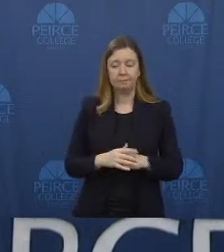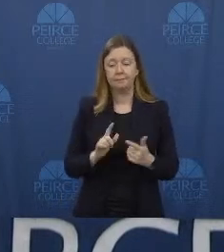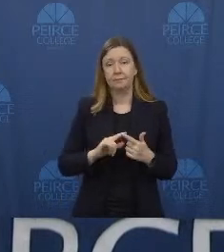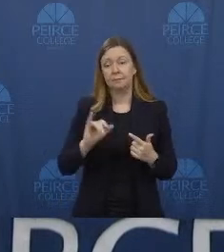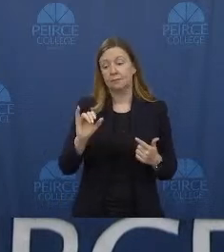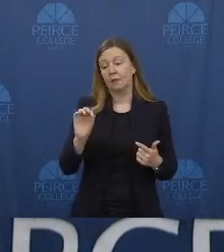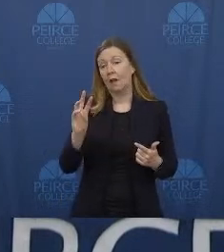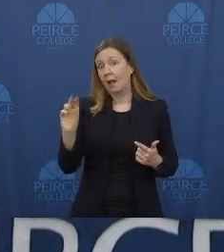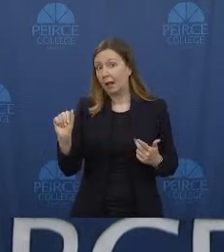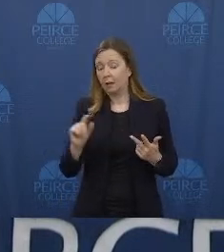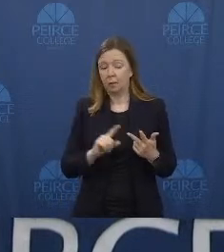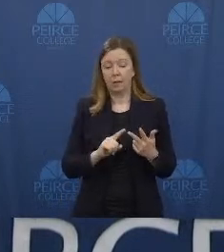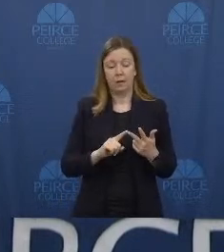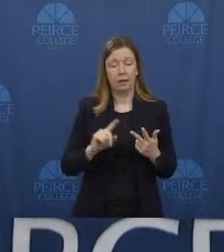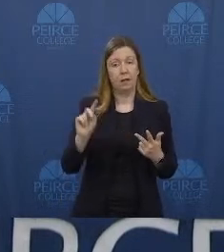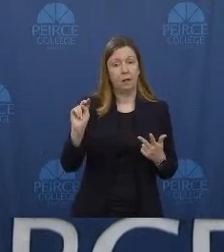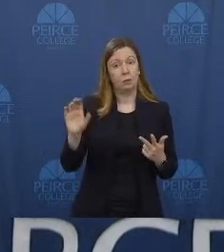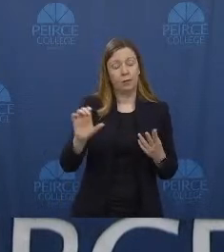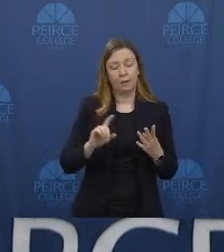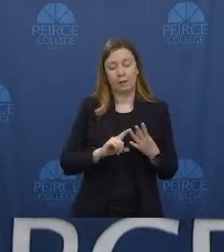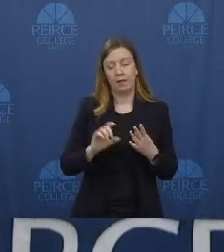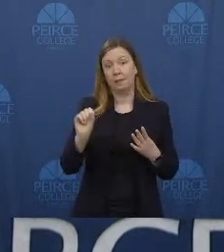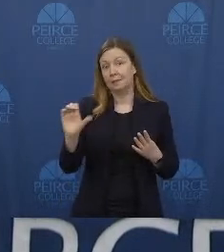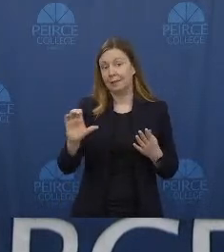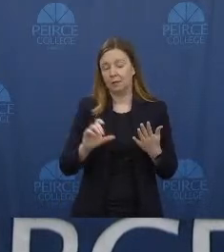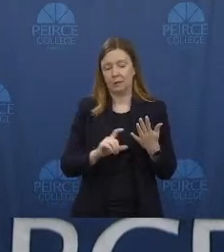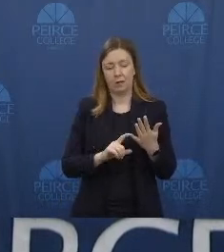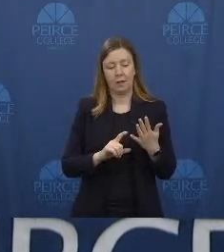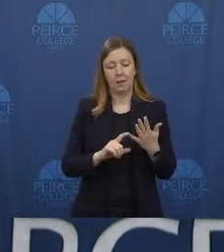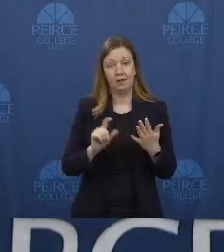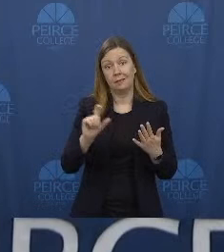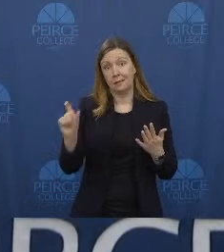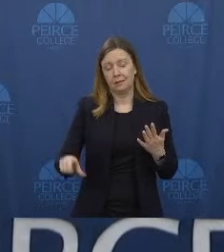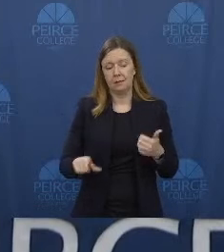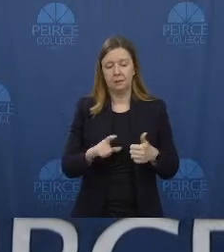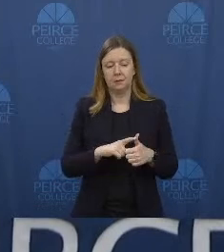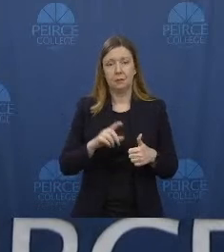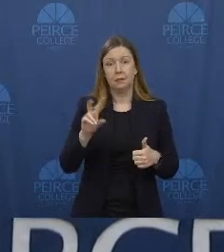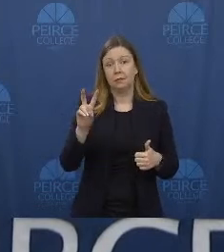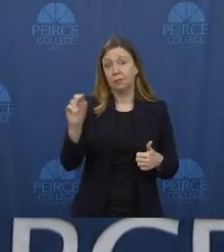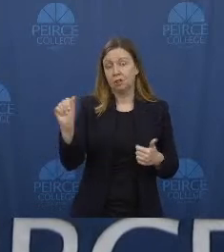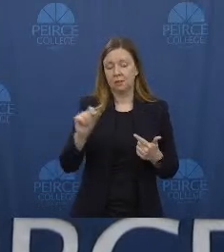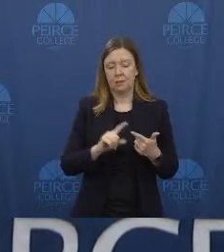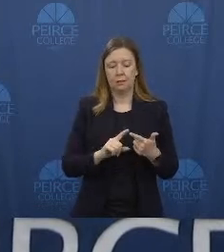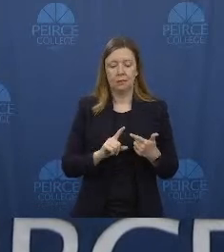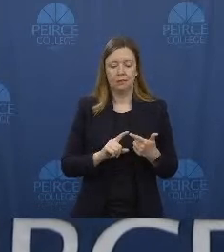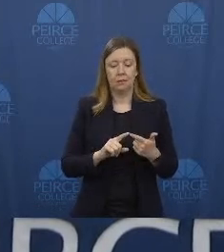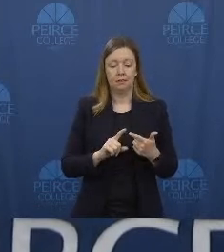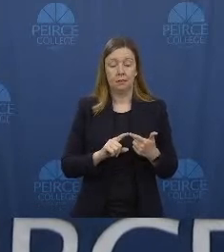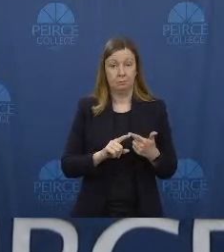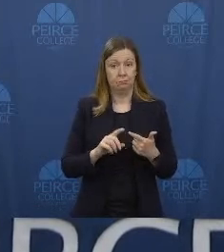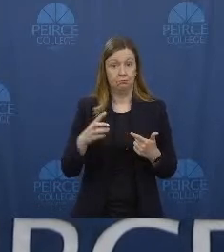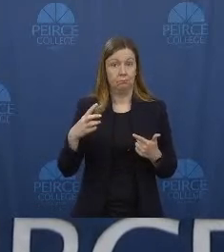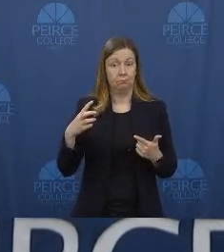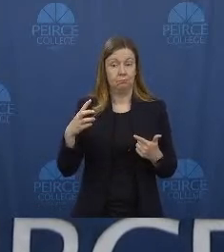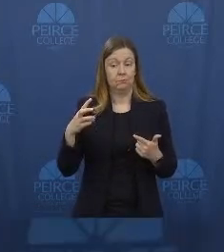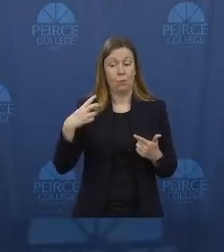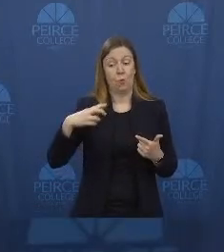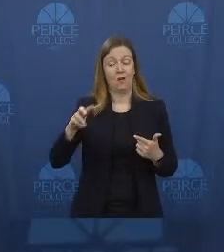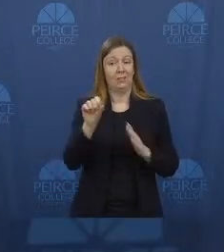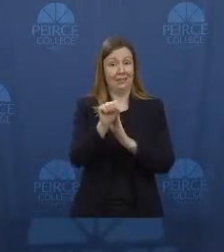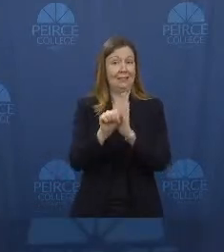Iowa, North Carolina, South Carolina, Texas, Virginia, and even Washington